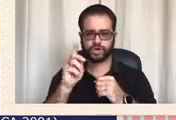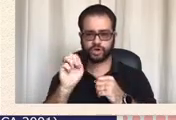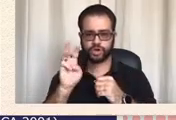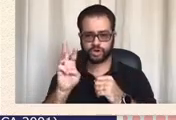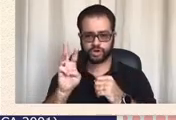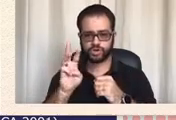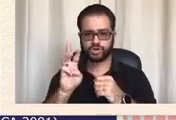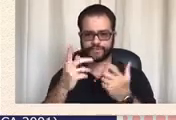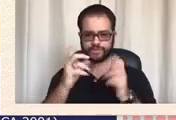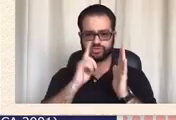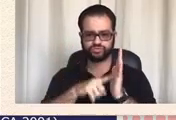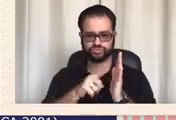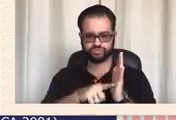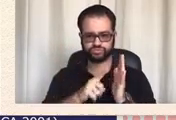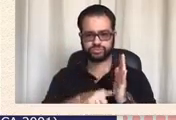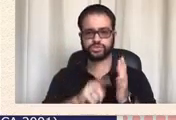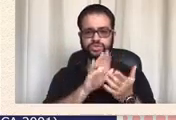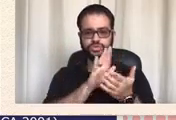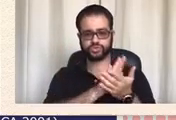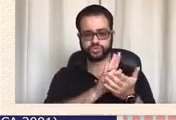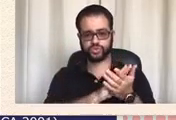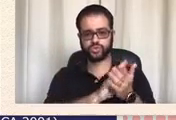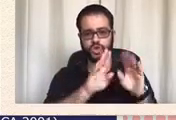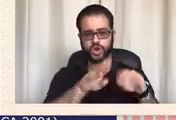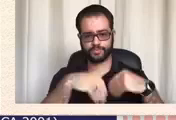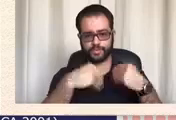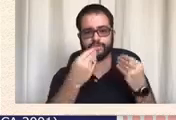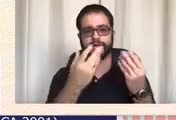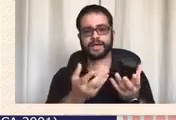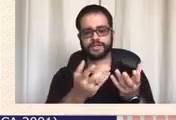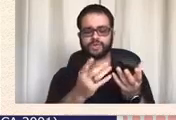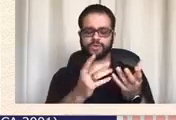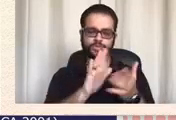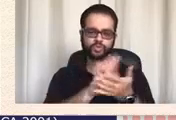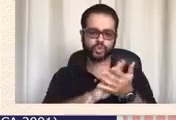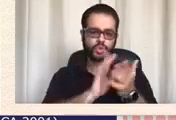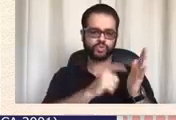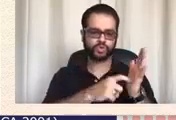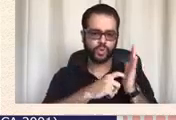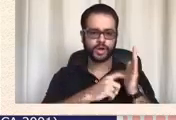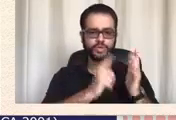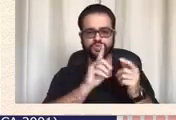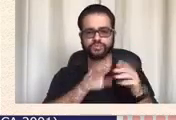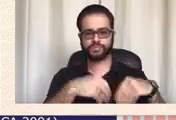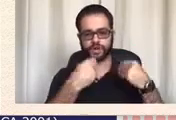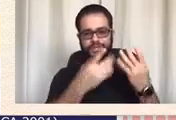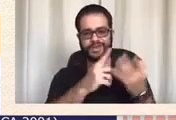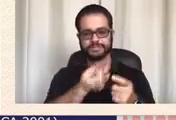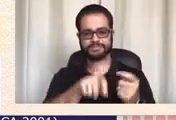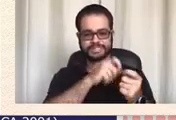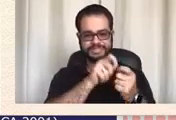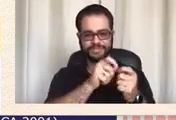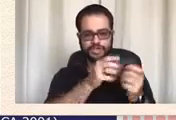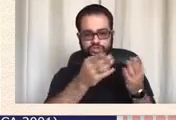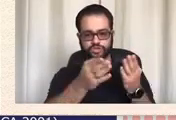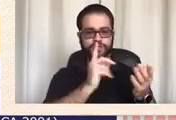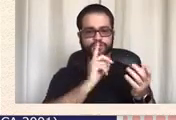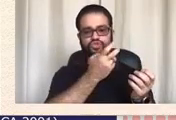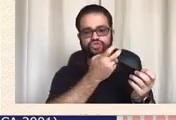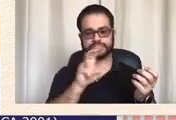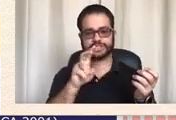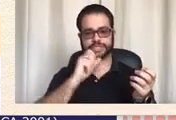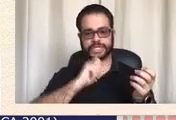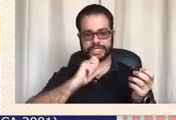was provided, the educational system was required to provide certain services for transition age students. This was